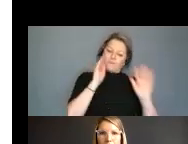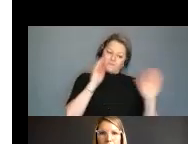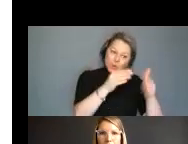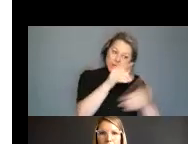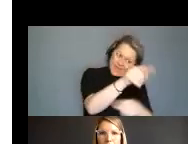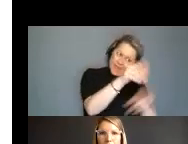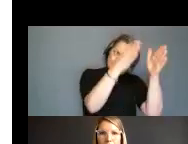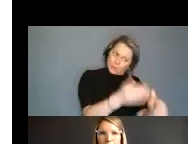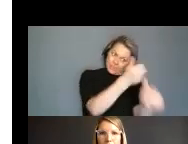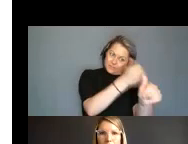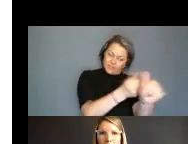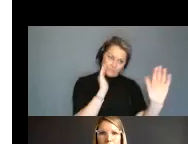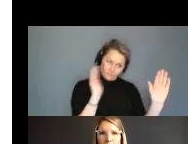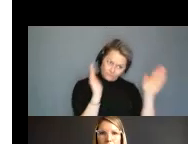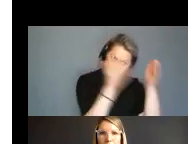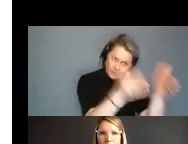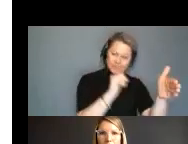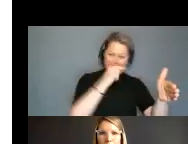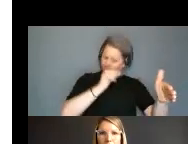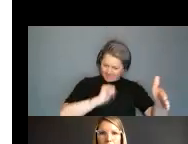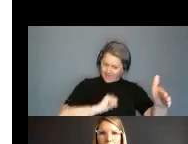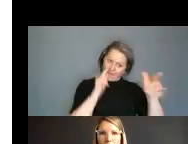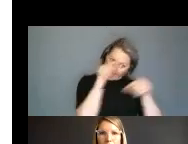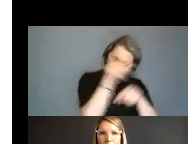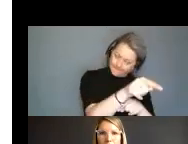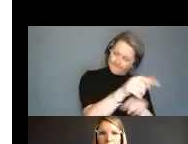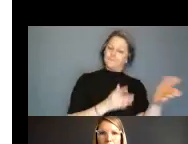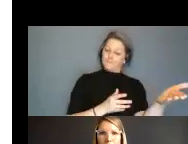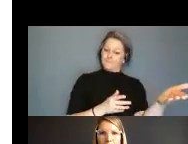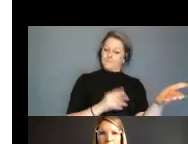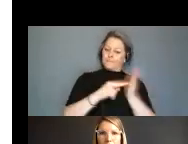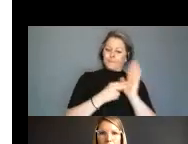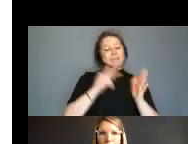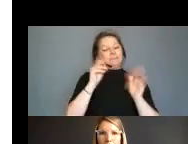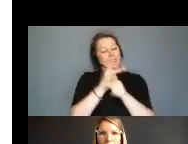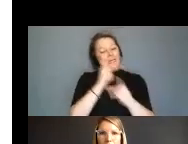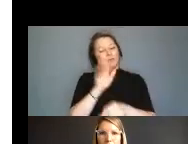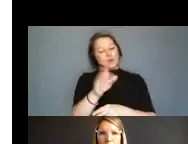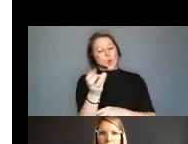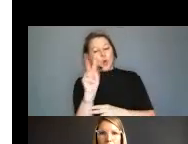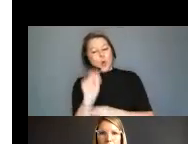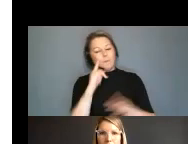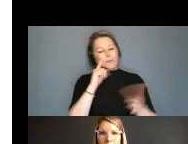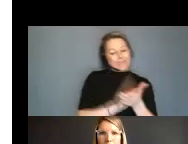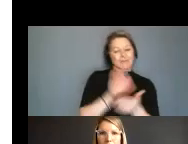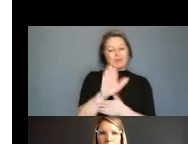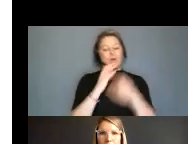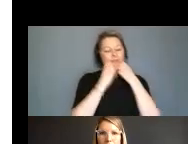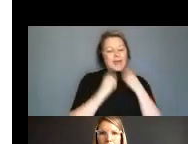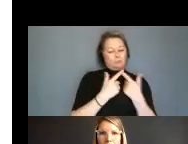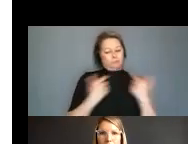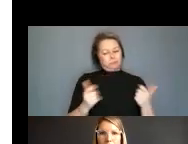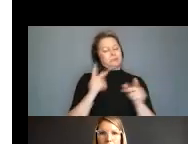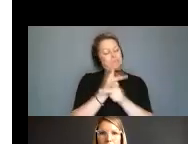remind clinicians, and it's a good reminder for all of us, to check our own biases and beliefs, because it's very easy to look at